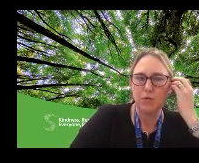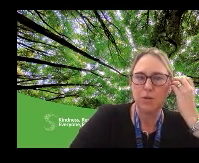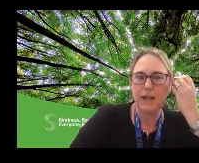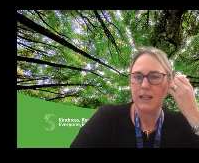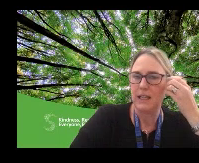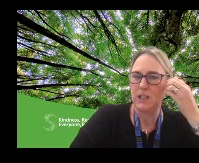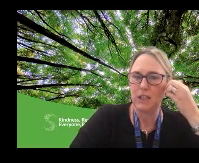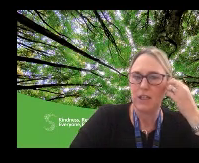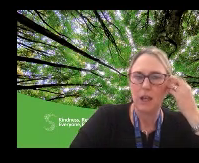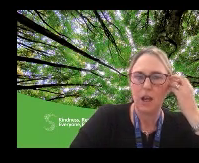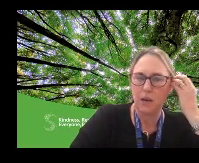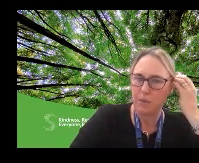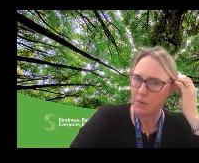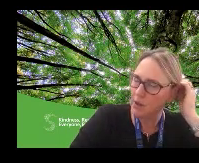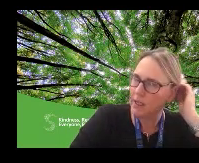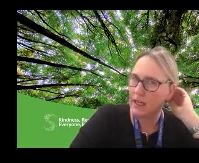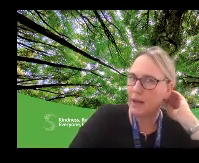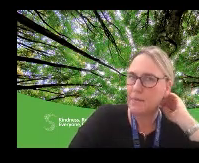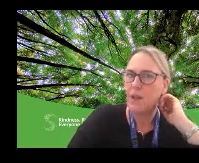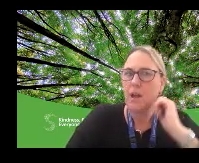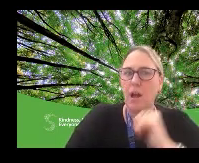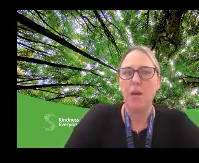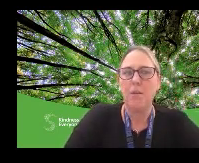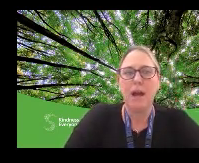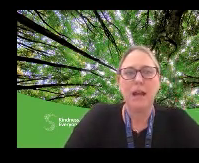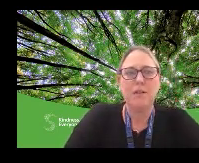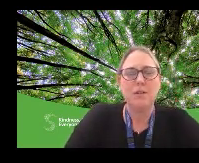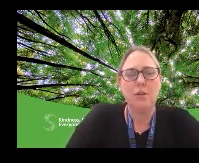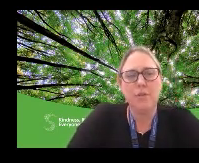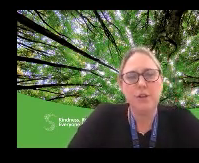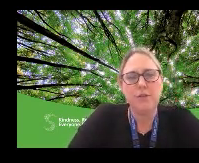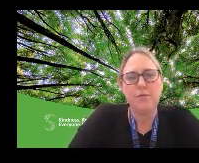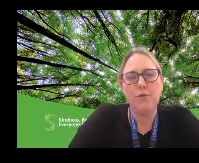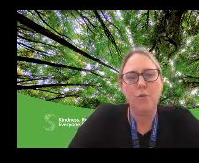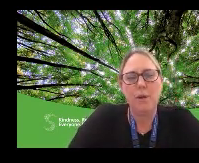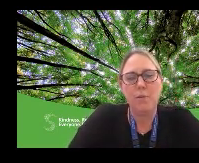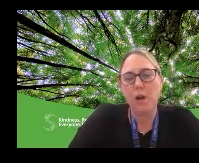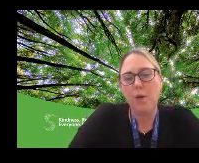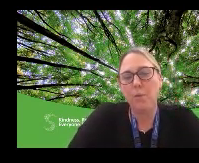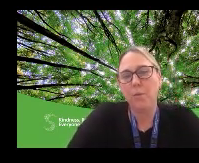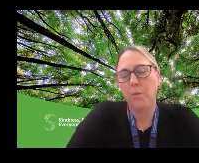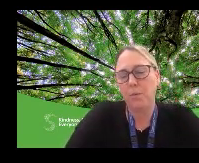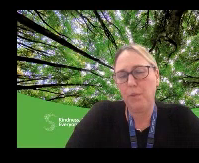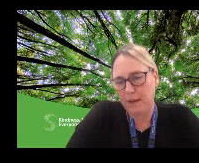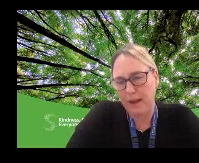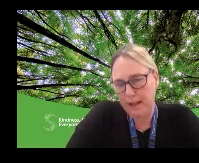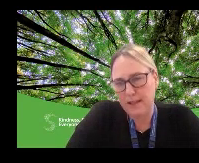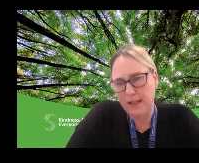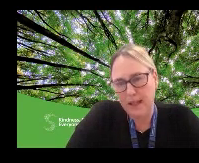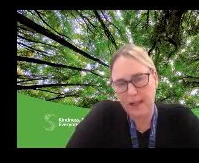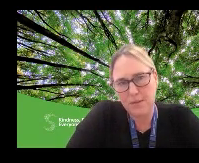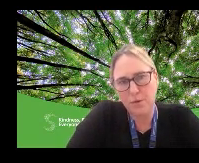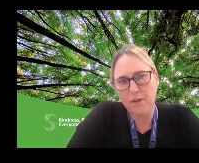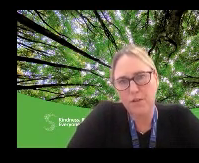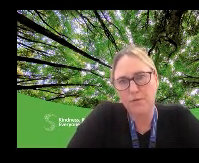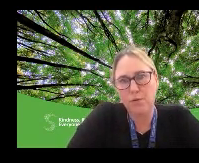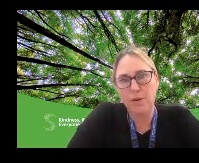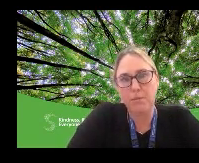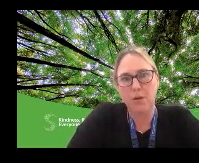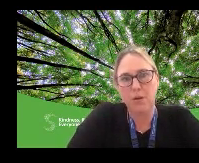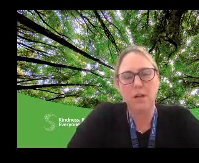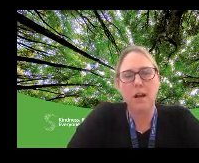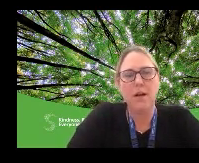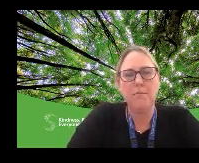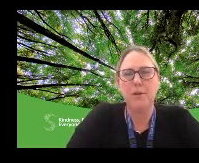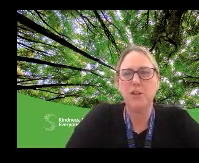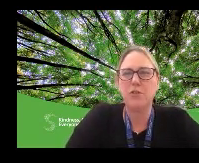autism and or ADHD that we're looking at. And on version 4, that is the case. We're on version 4 at